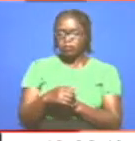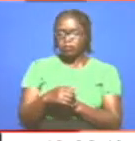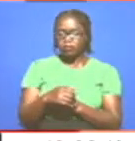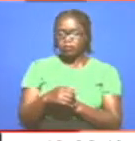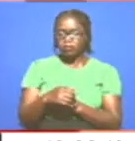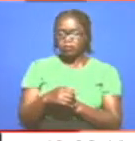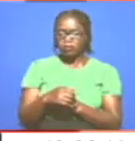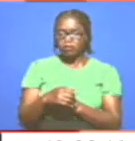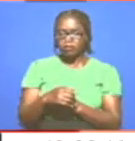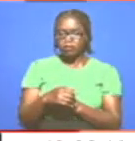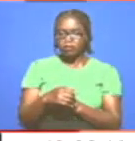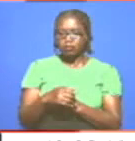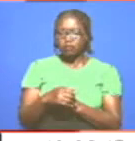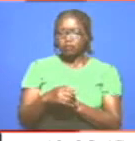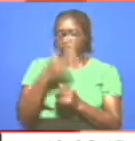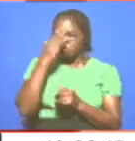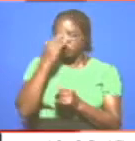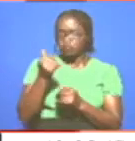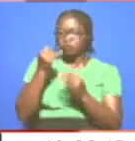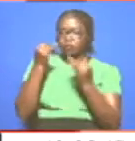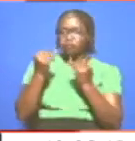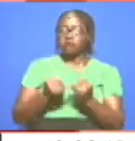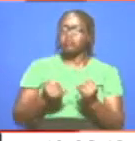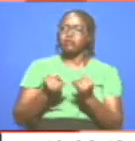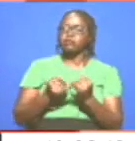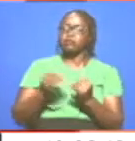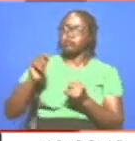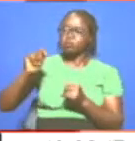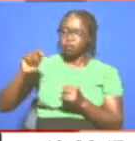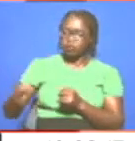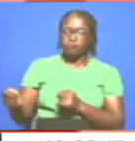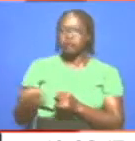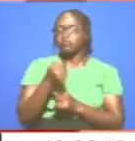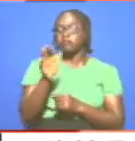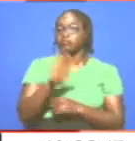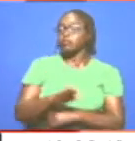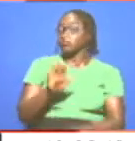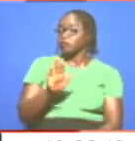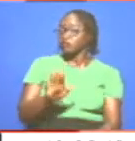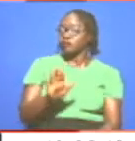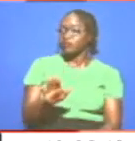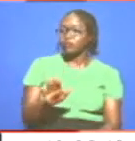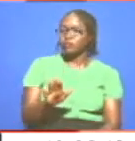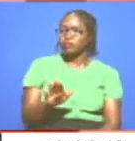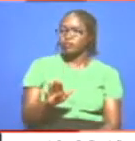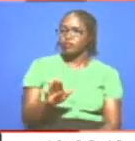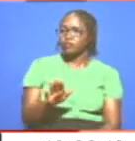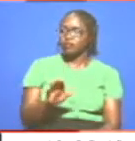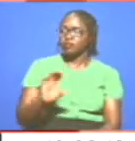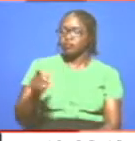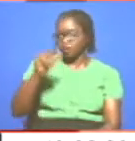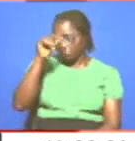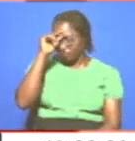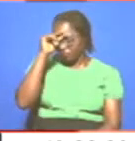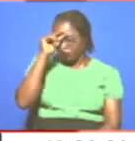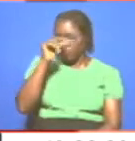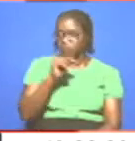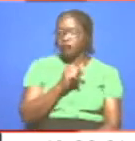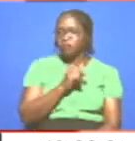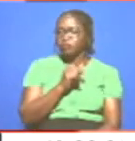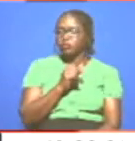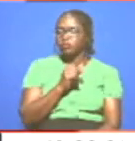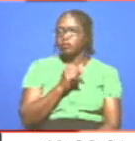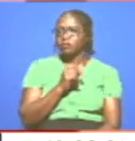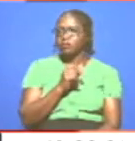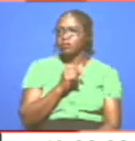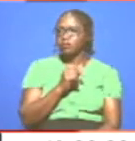county government, because we're introducing cricket into those areas, yeah. So the county government, we will, we